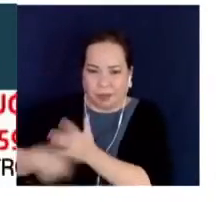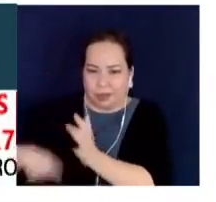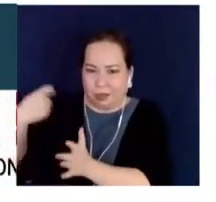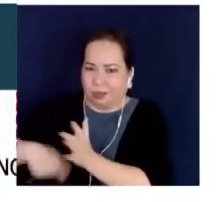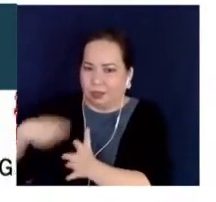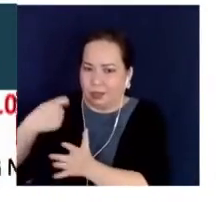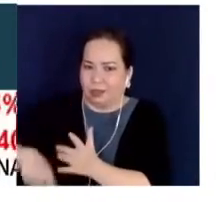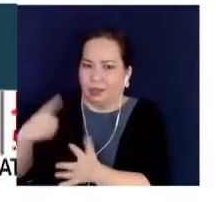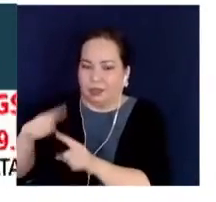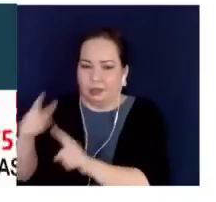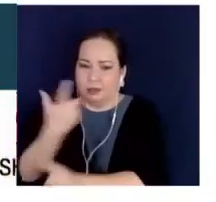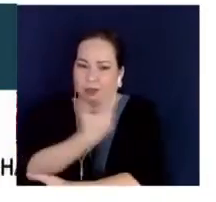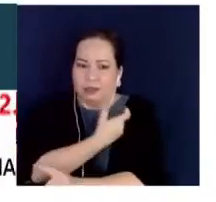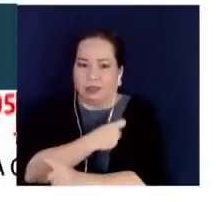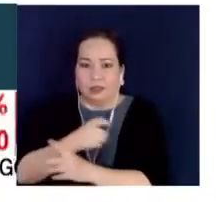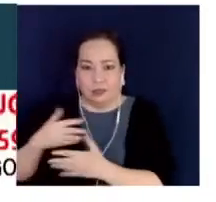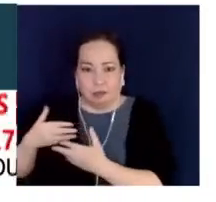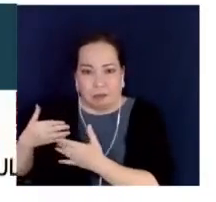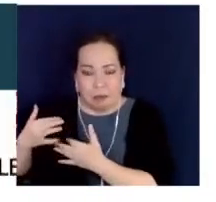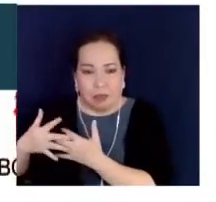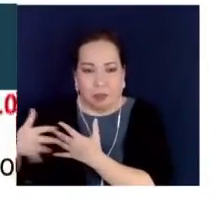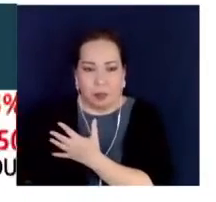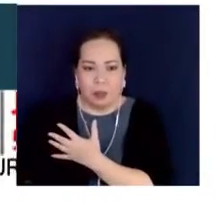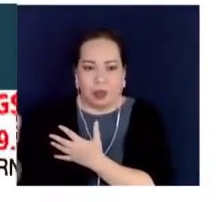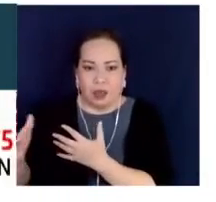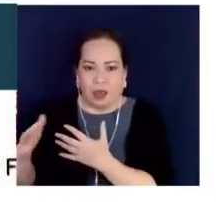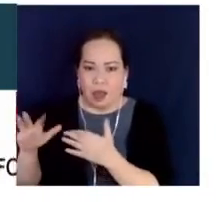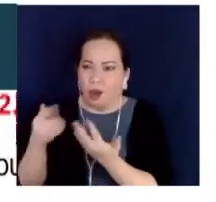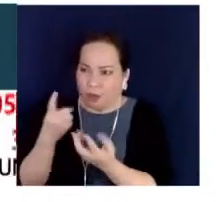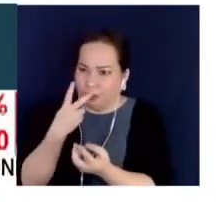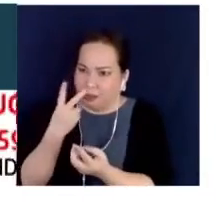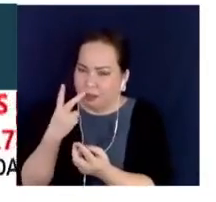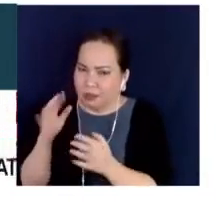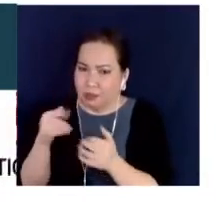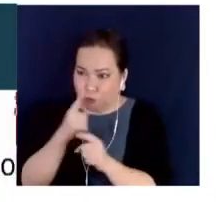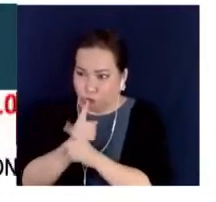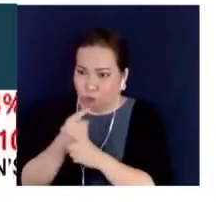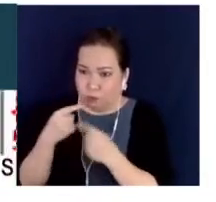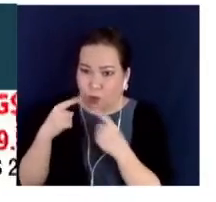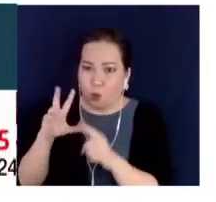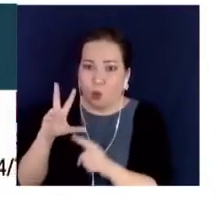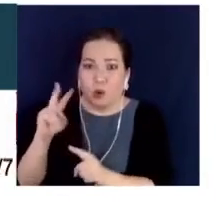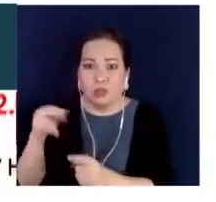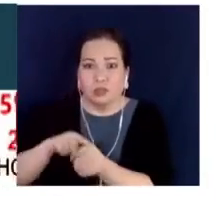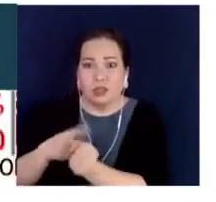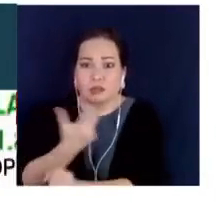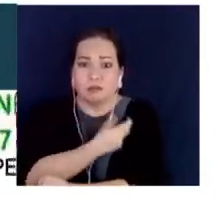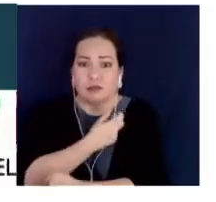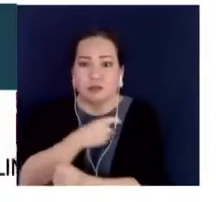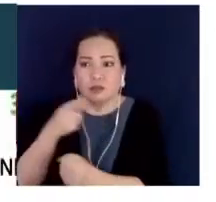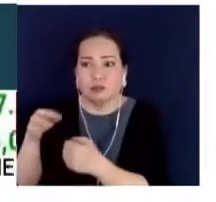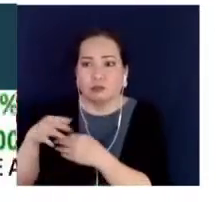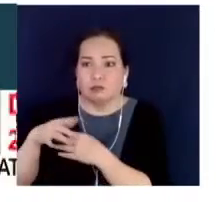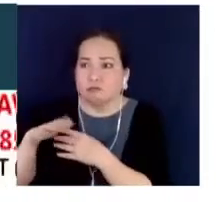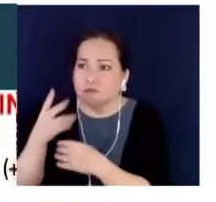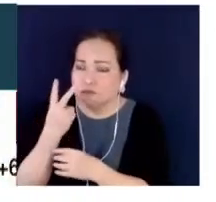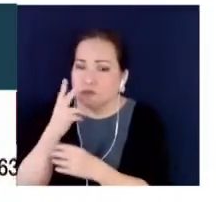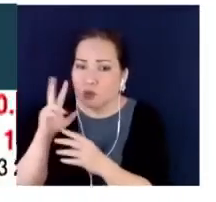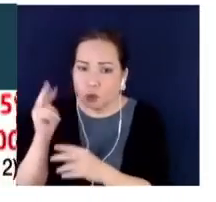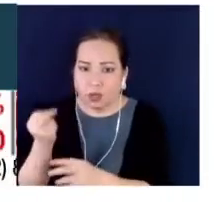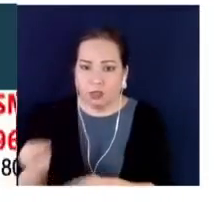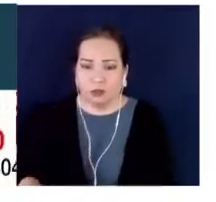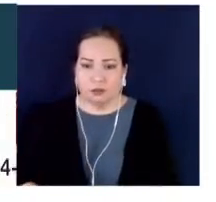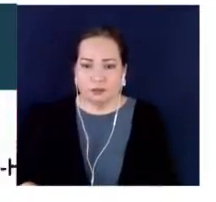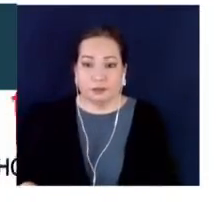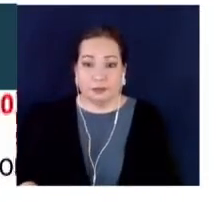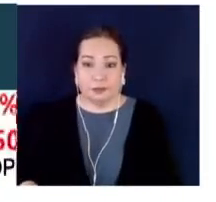vaccines, how soon can we see tangible efforts here or tangible effects of this? So we